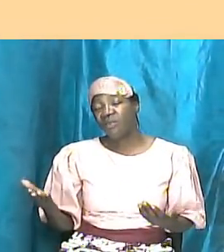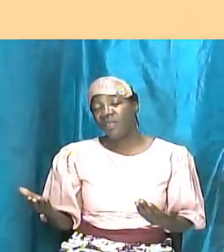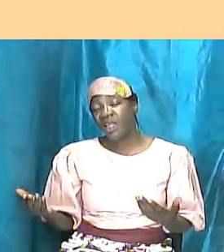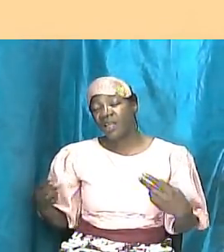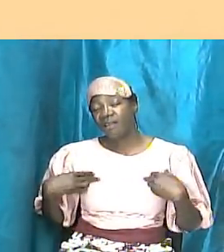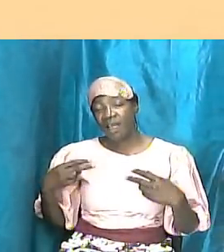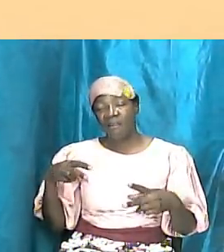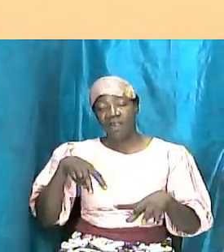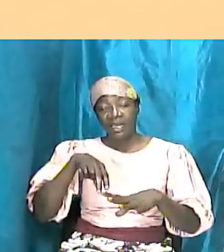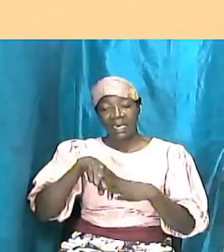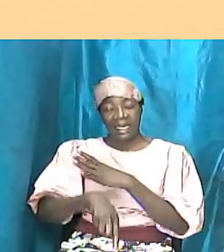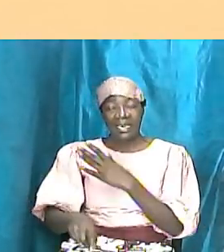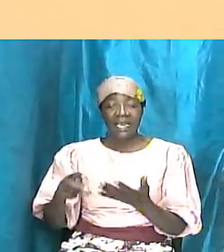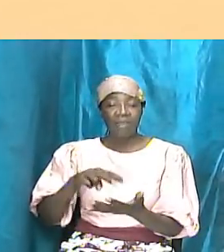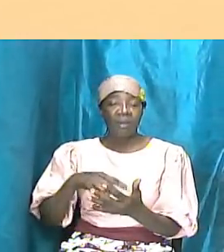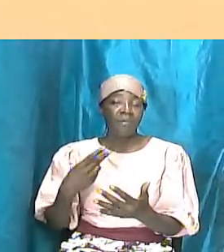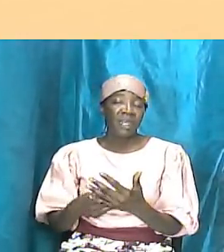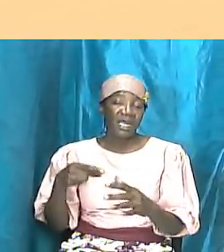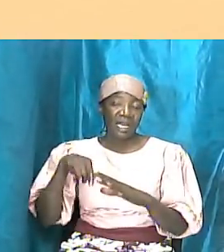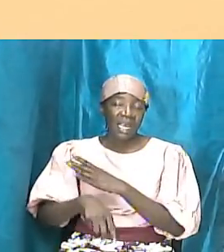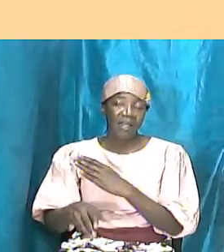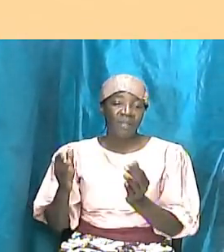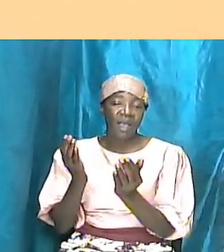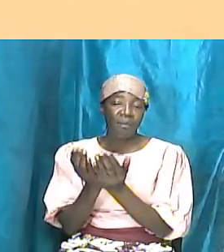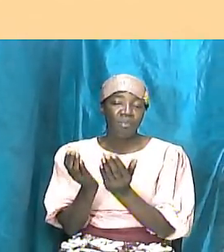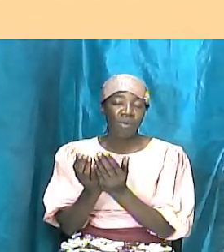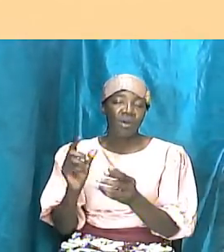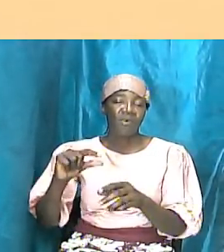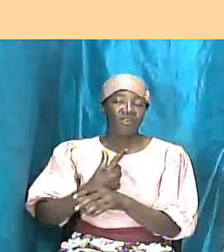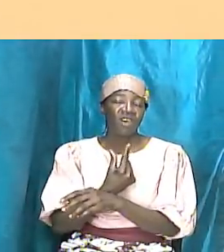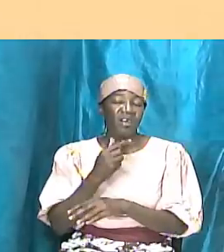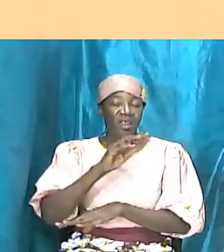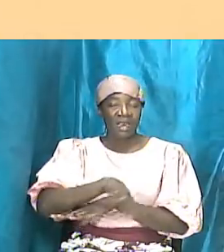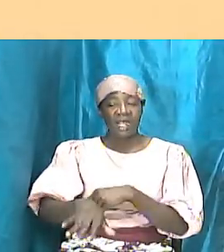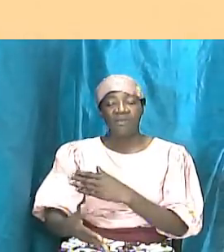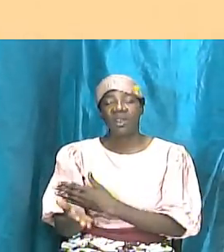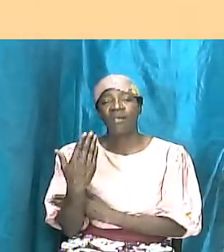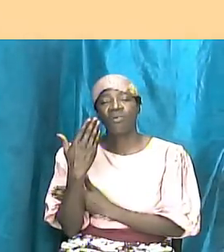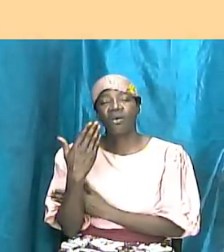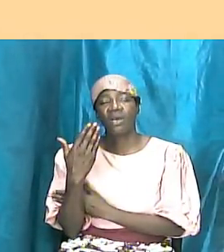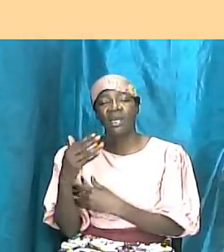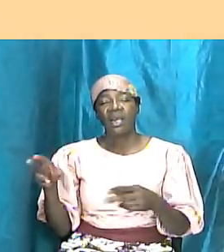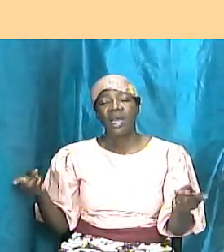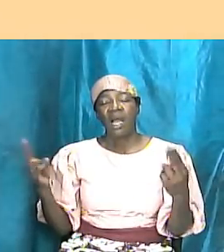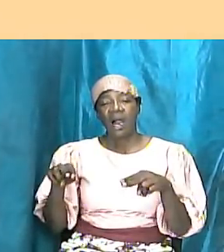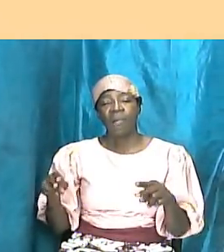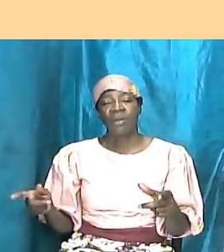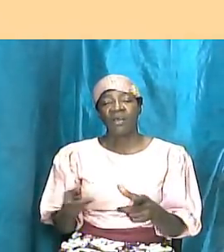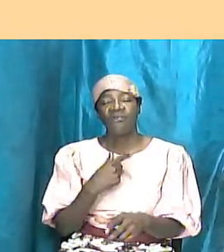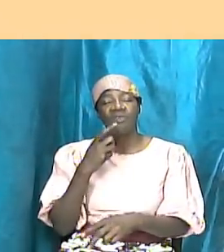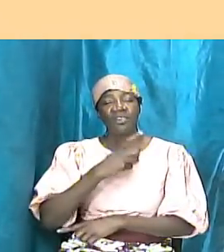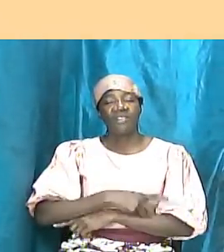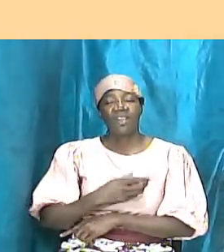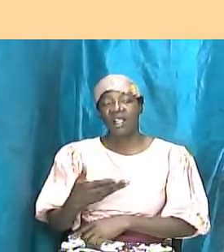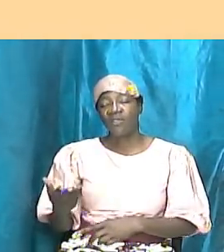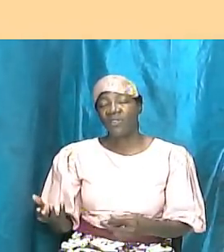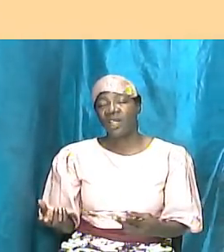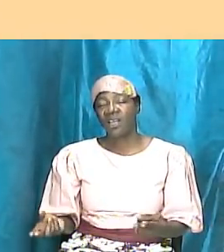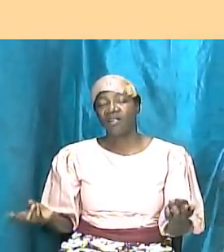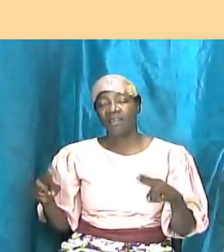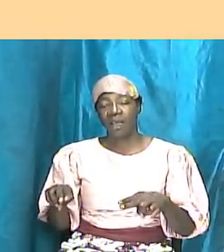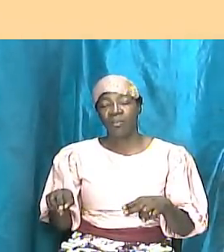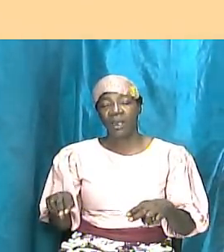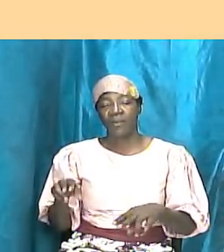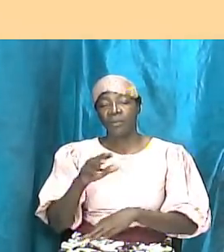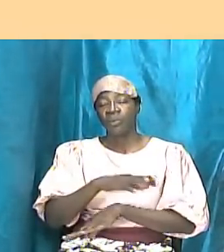the book of Genesis. And so the evening and the morning happened the first day and things were created, the evening